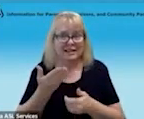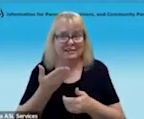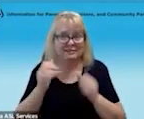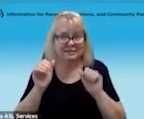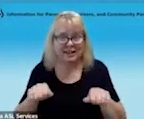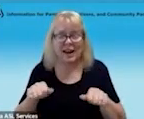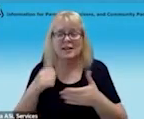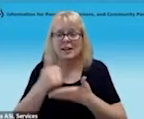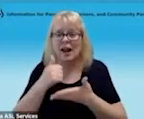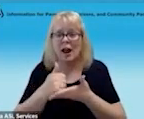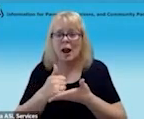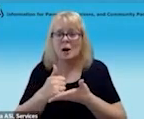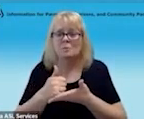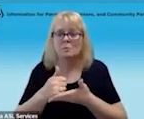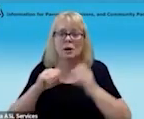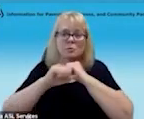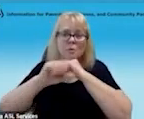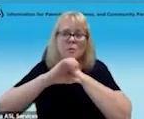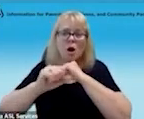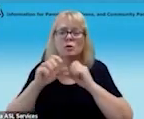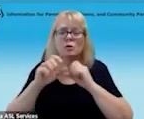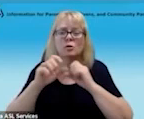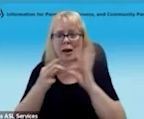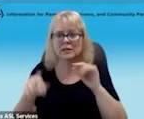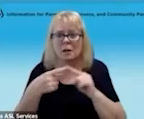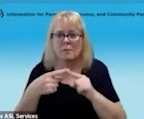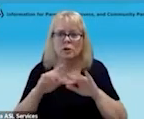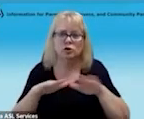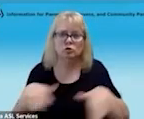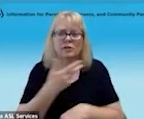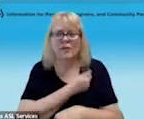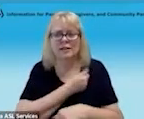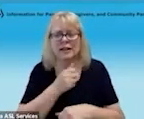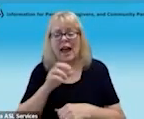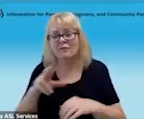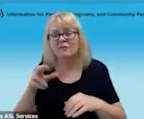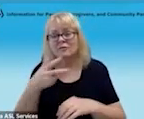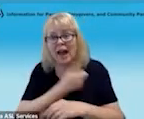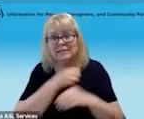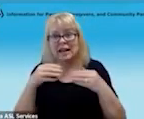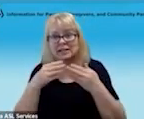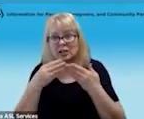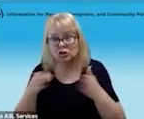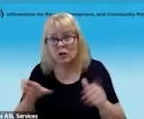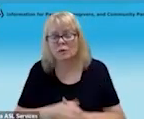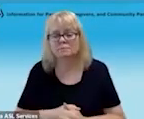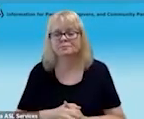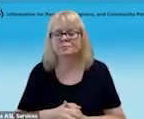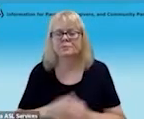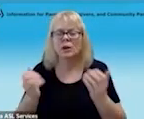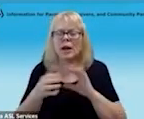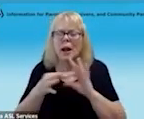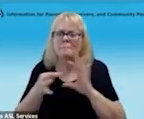vaccinated. That's when you really have your community all in and everybody doing a part of what they can do to really